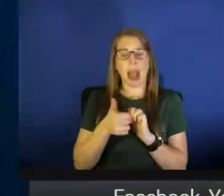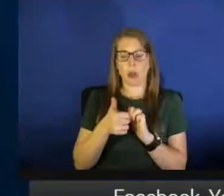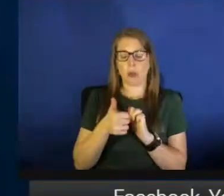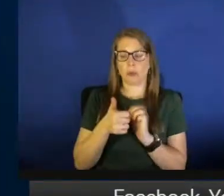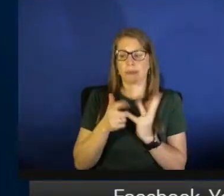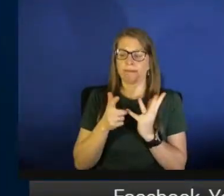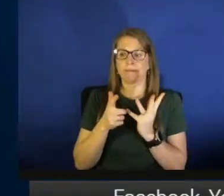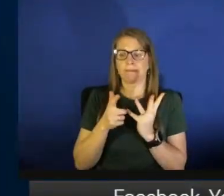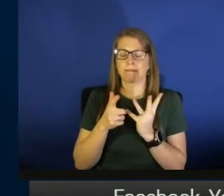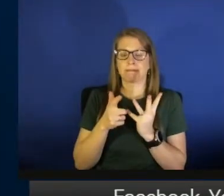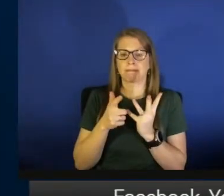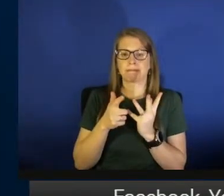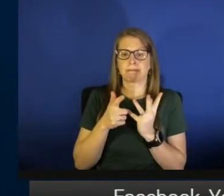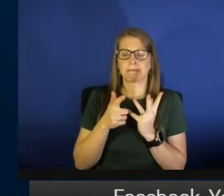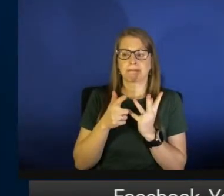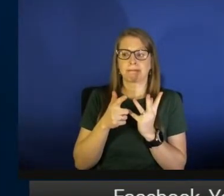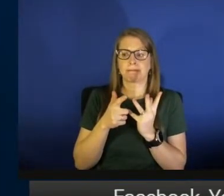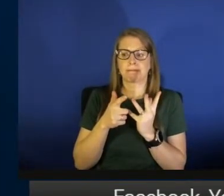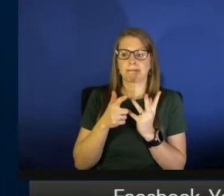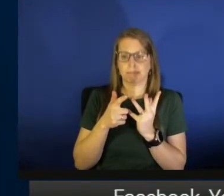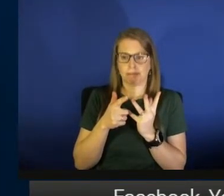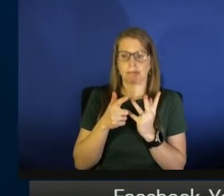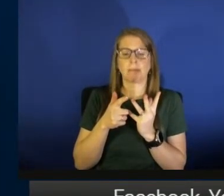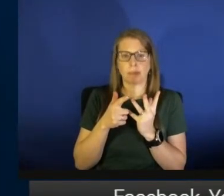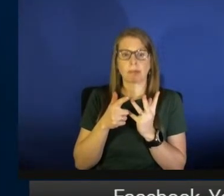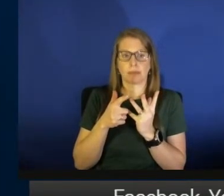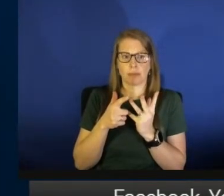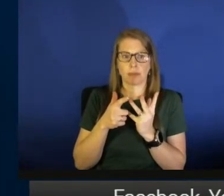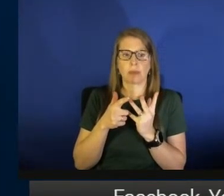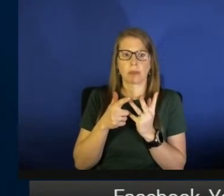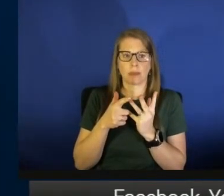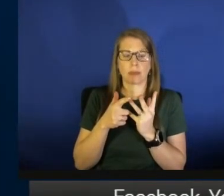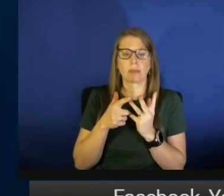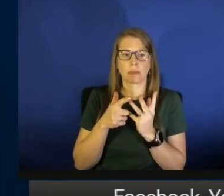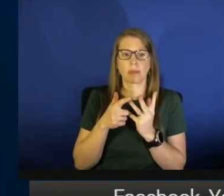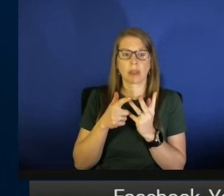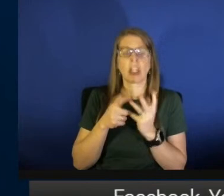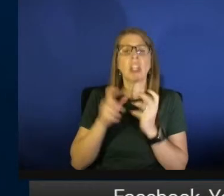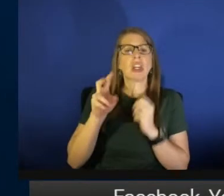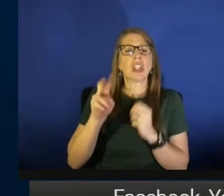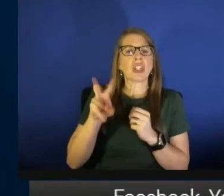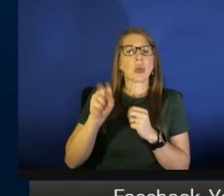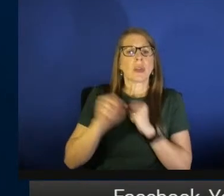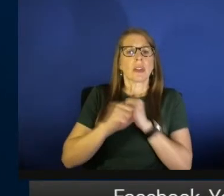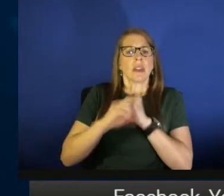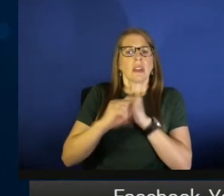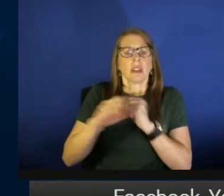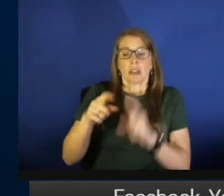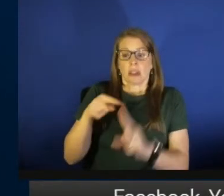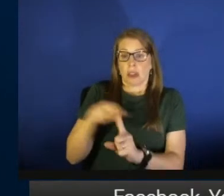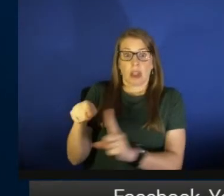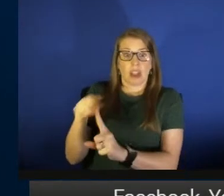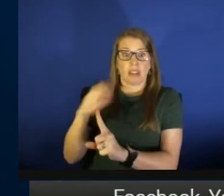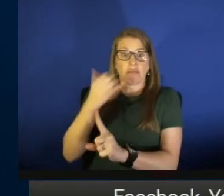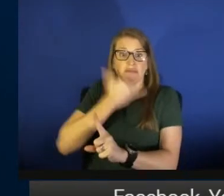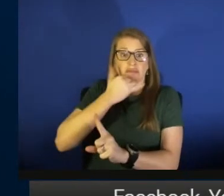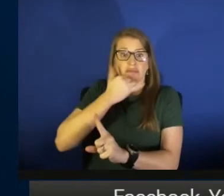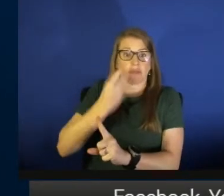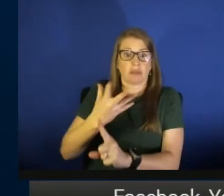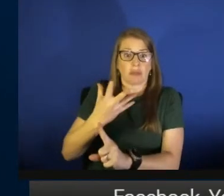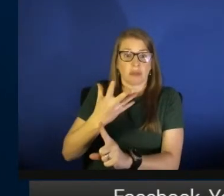that some displayed as the pandemic lingered? I'm throwing that out there. Who wants to go first on that one?